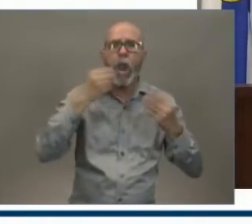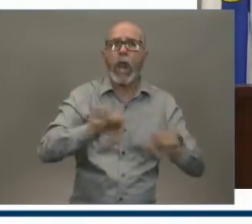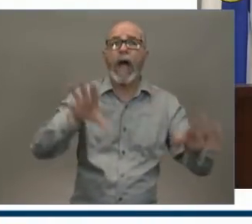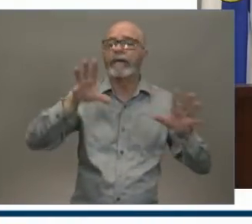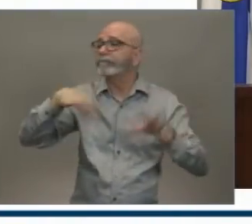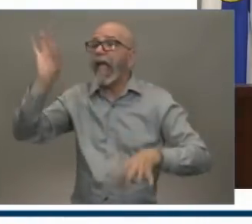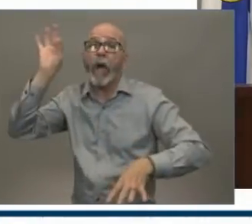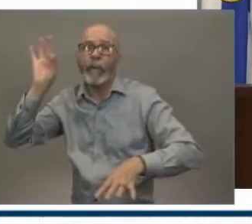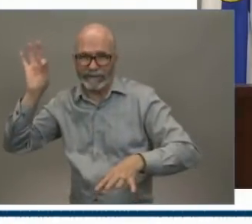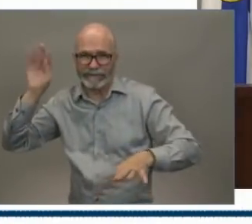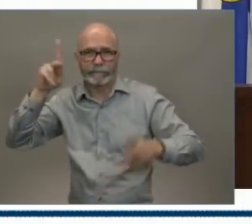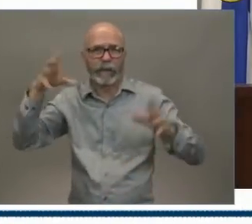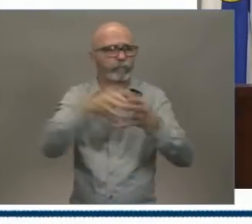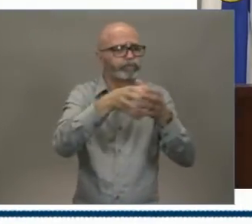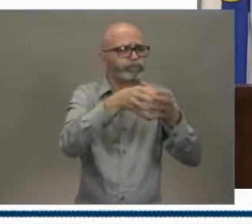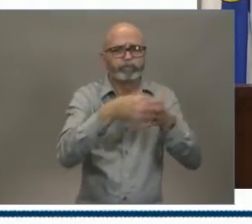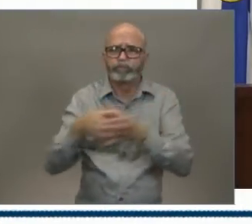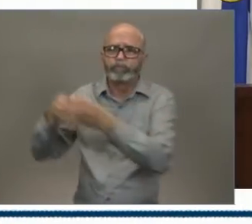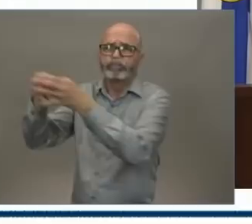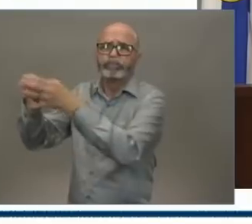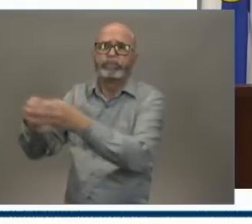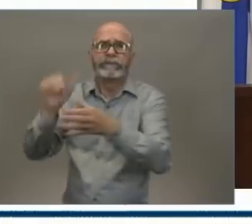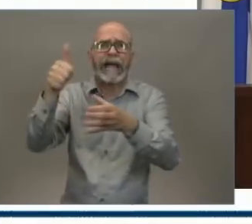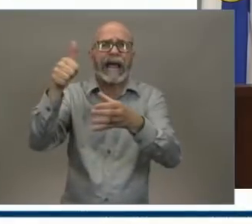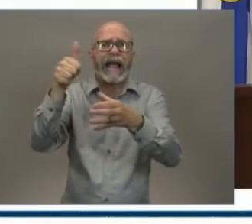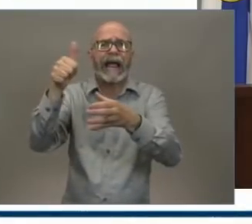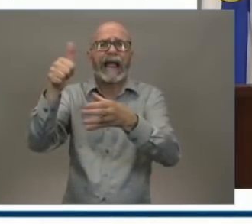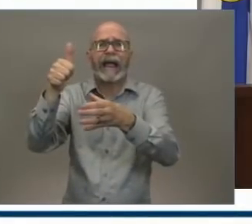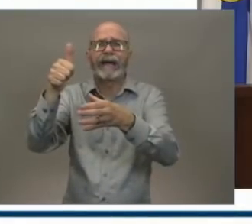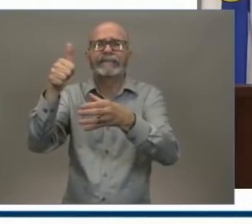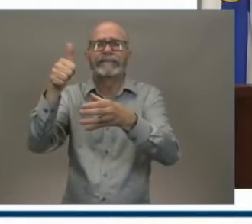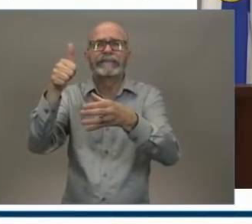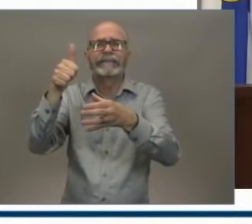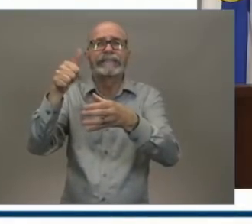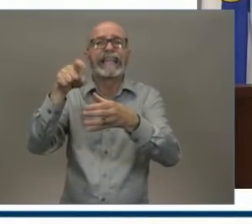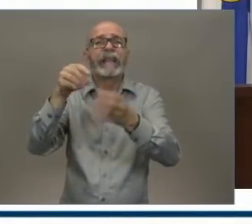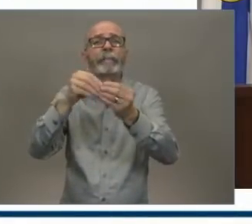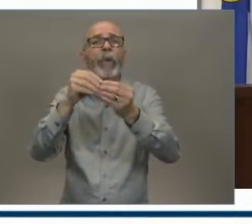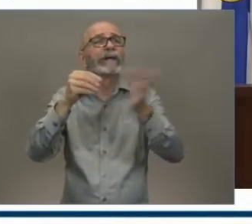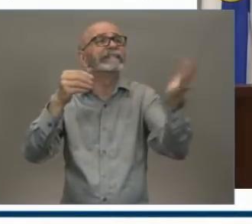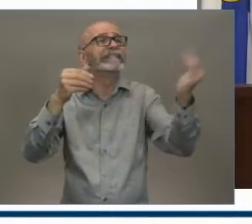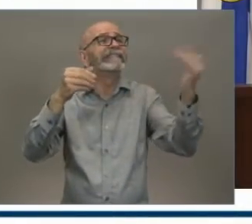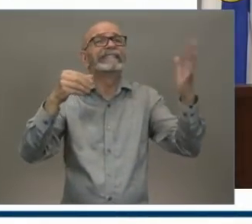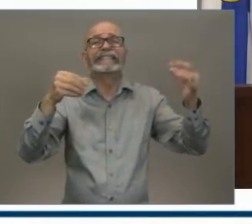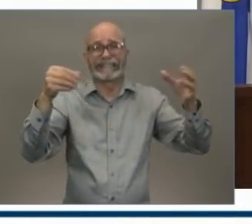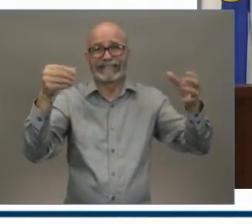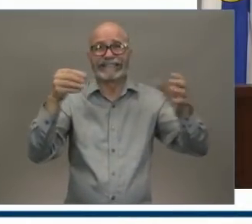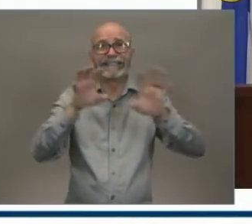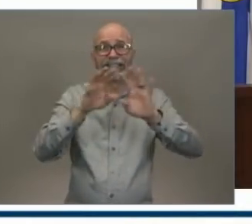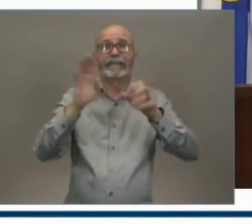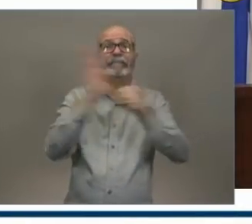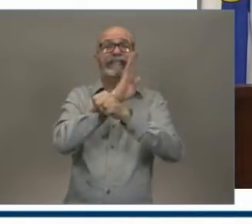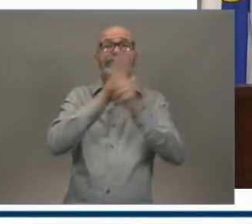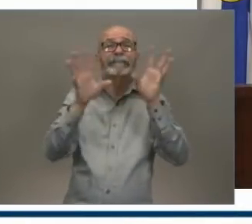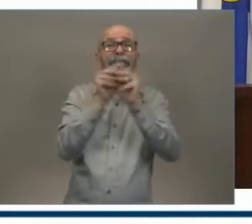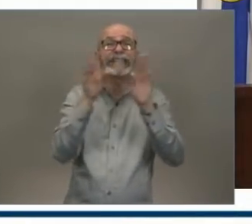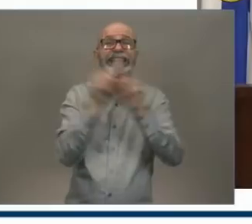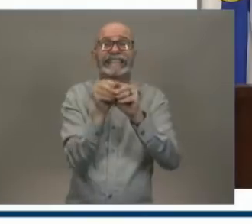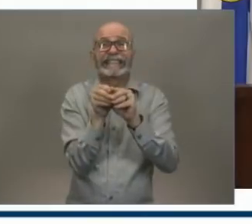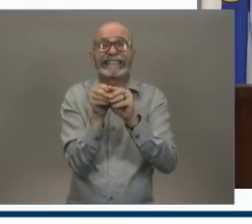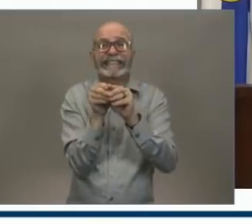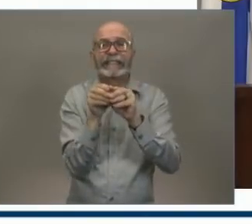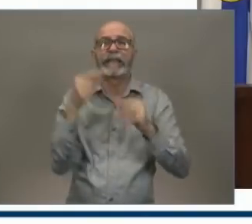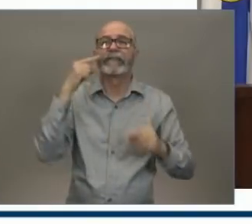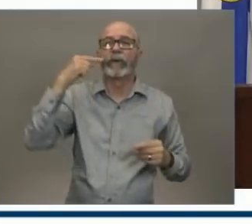them from holding business meetings where they need a quorum or to practice and train, but they still want